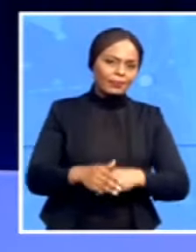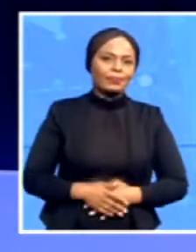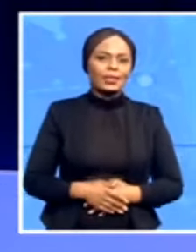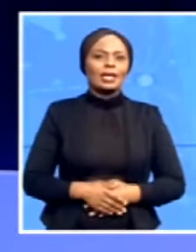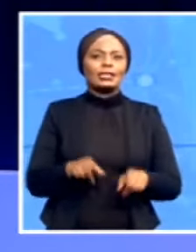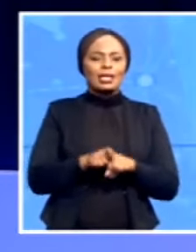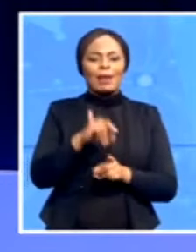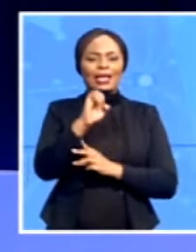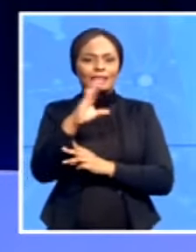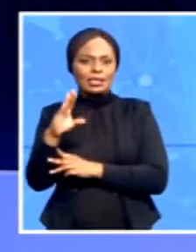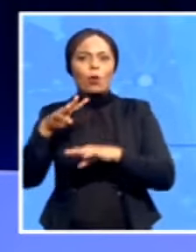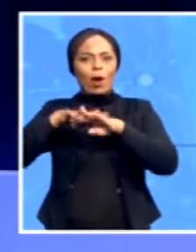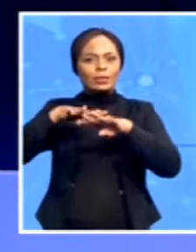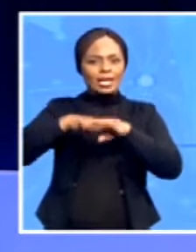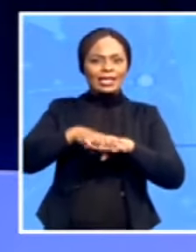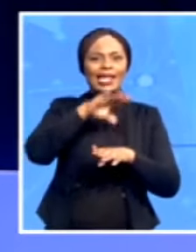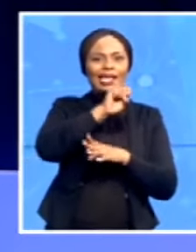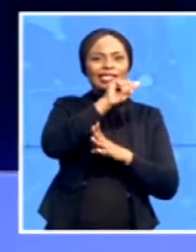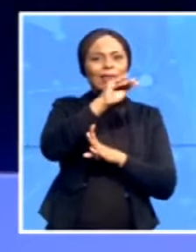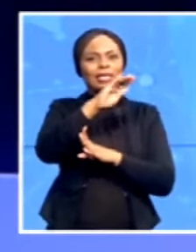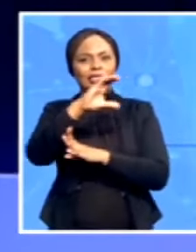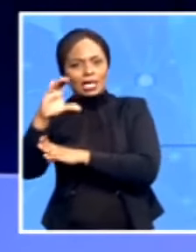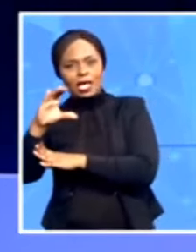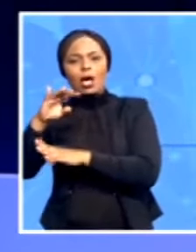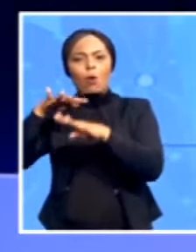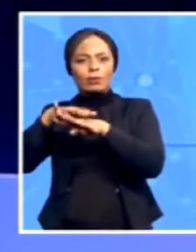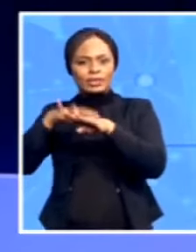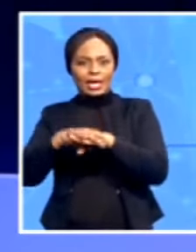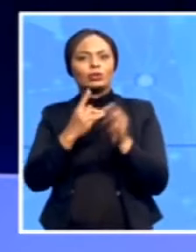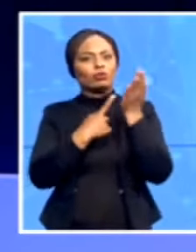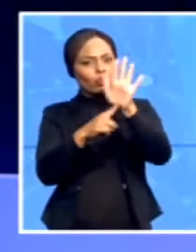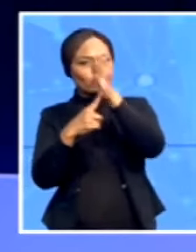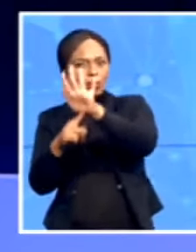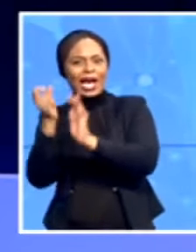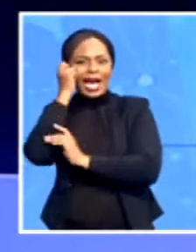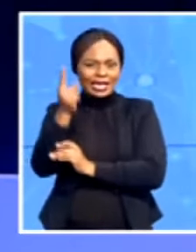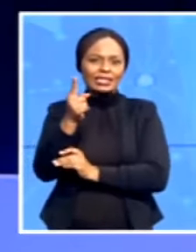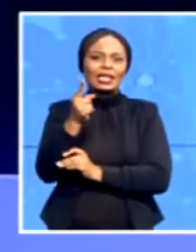SABC website as well, to better understand, break down elections 2021, municipal elections 2021.